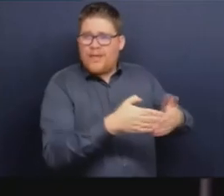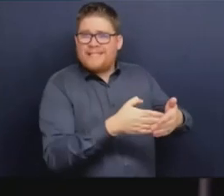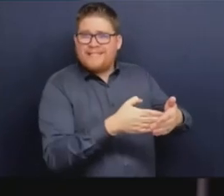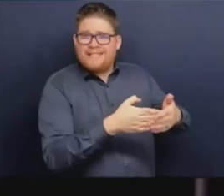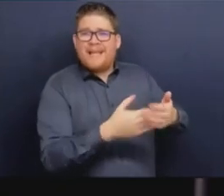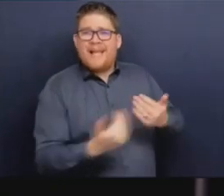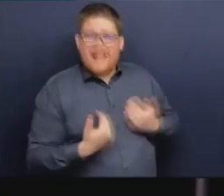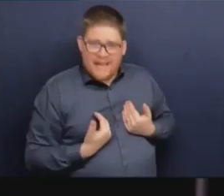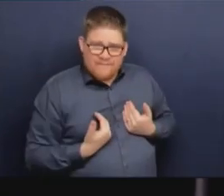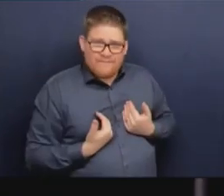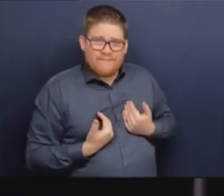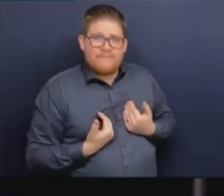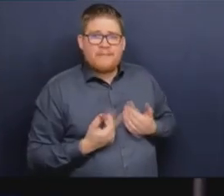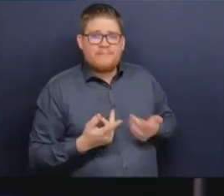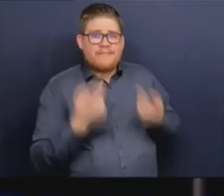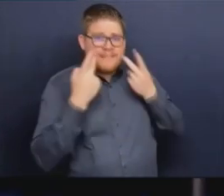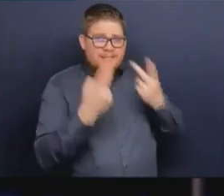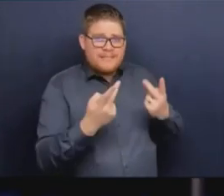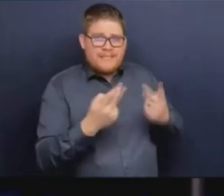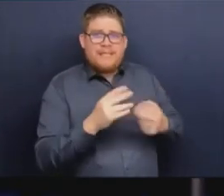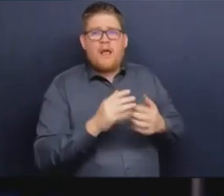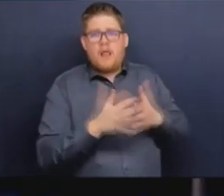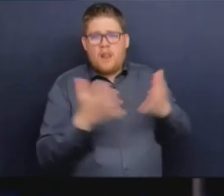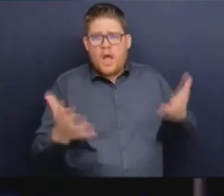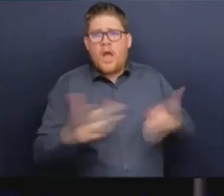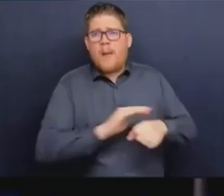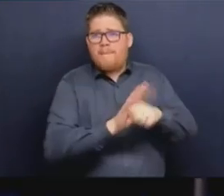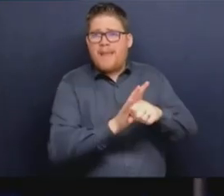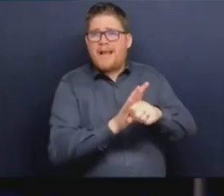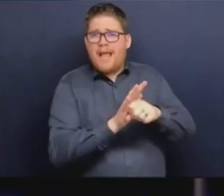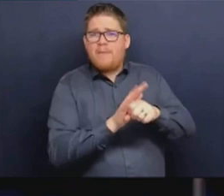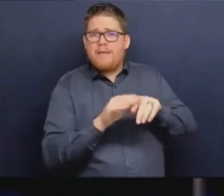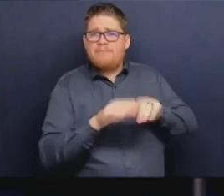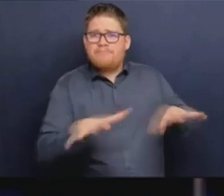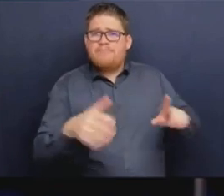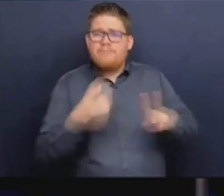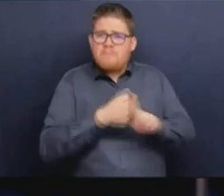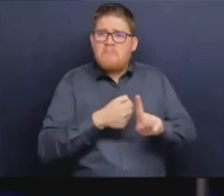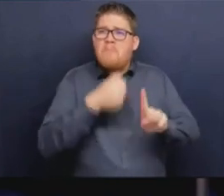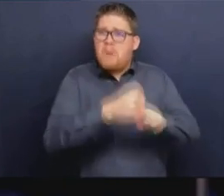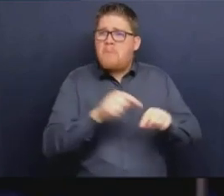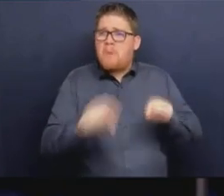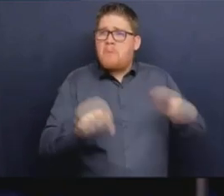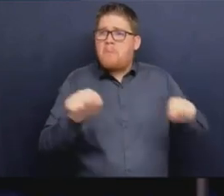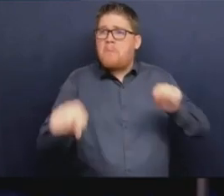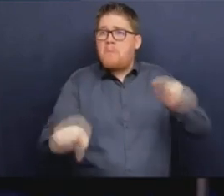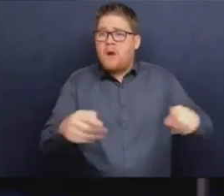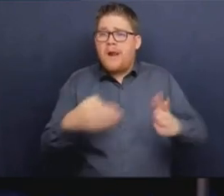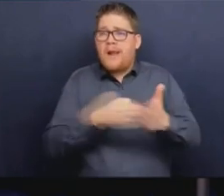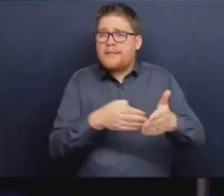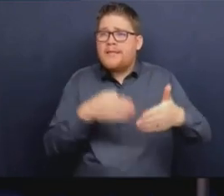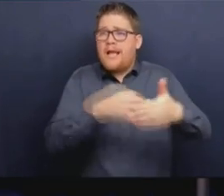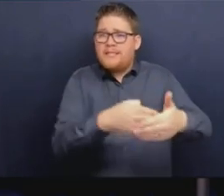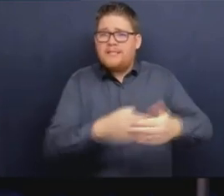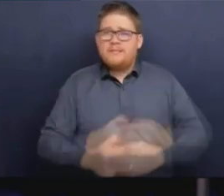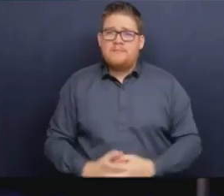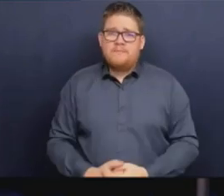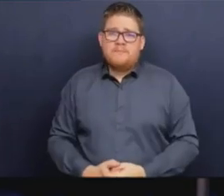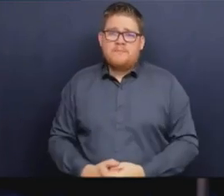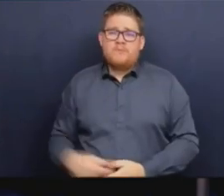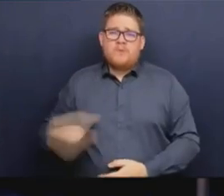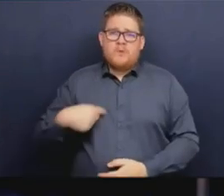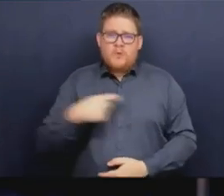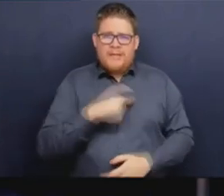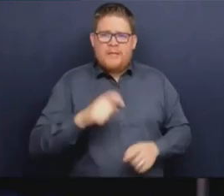during the pandemic has made that very clear. We need to come together as a society to commit to being anti-racist,